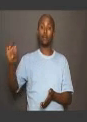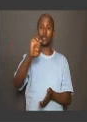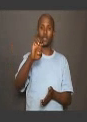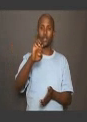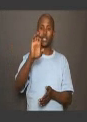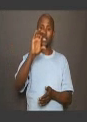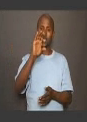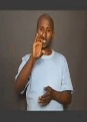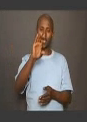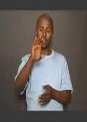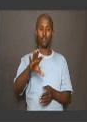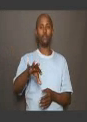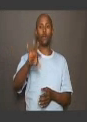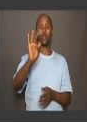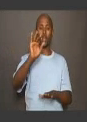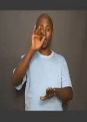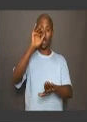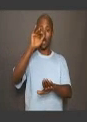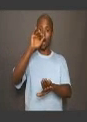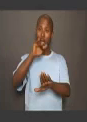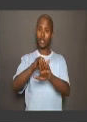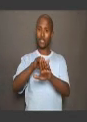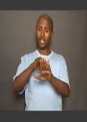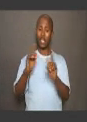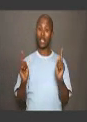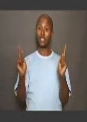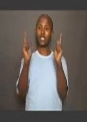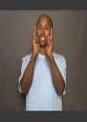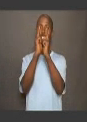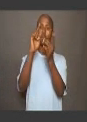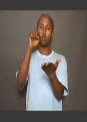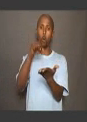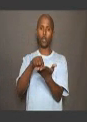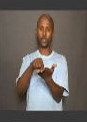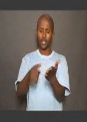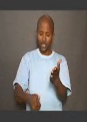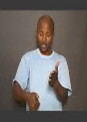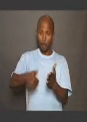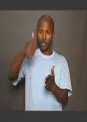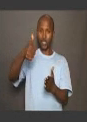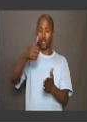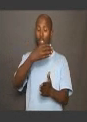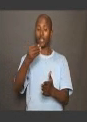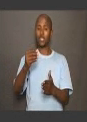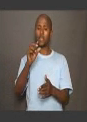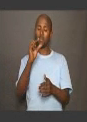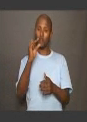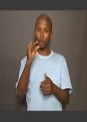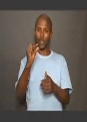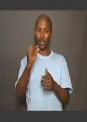C, is found at the intersection point of the major and